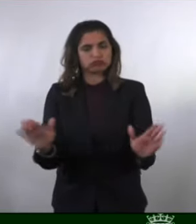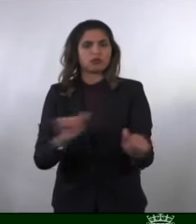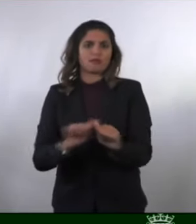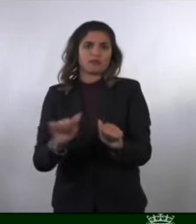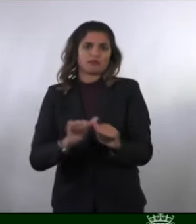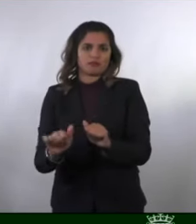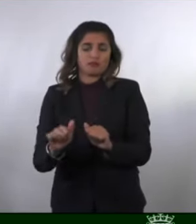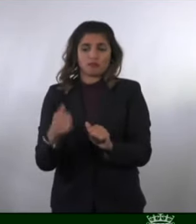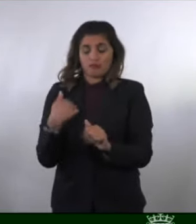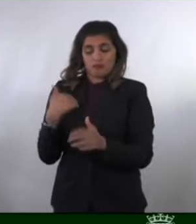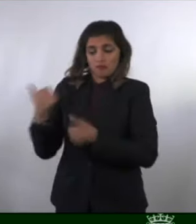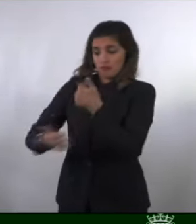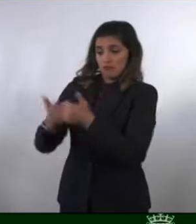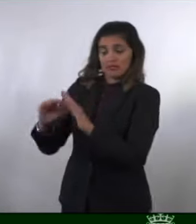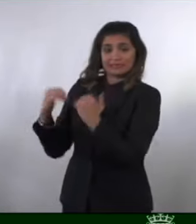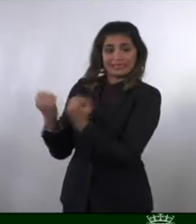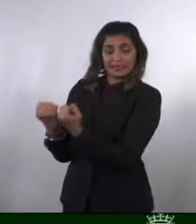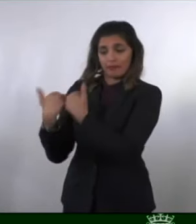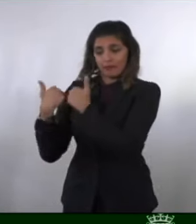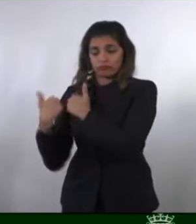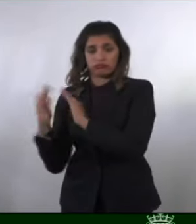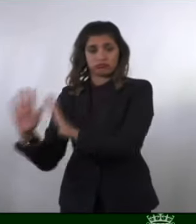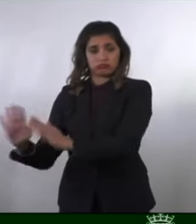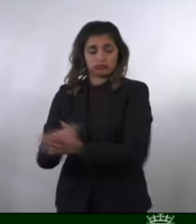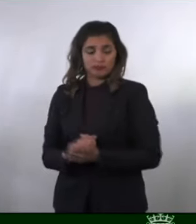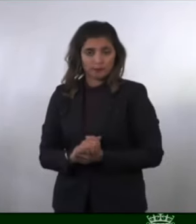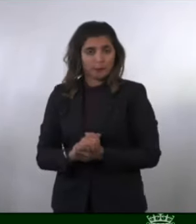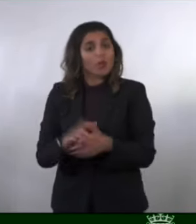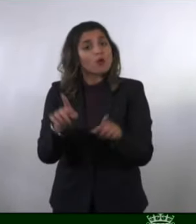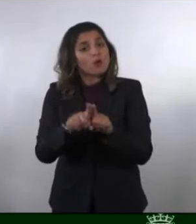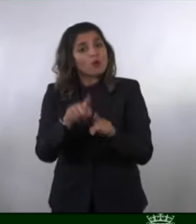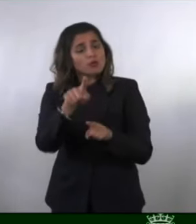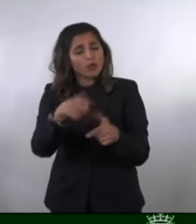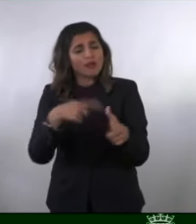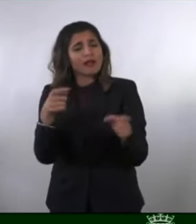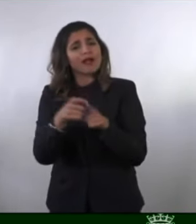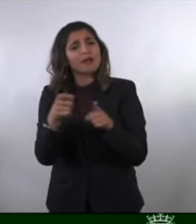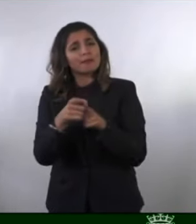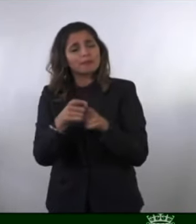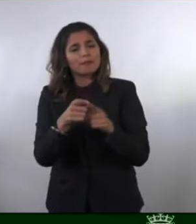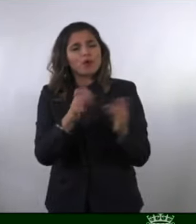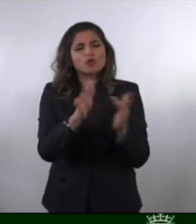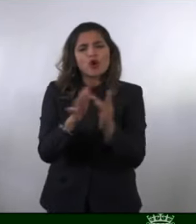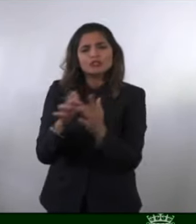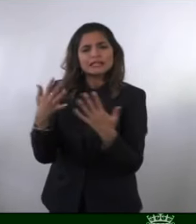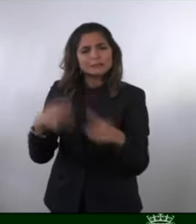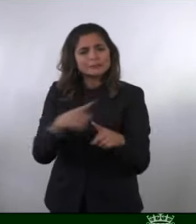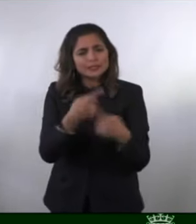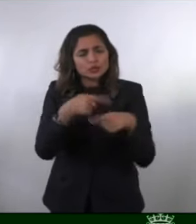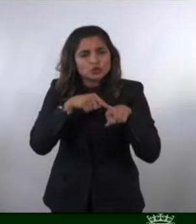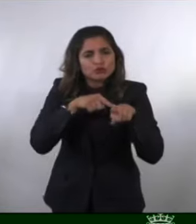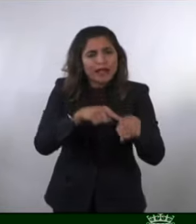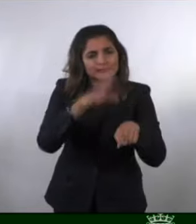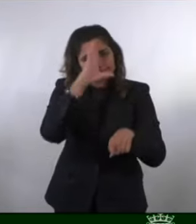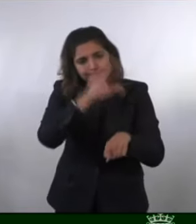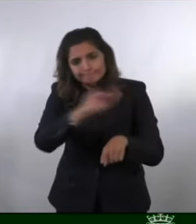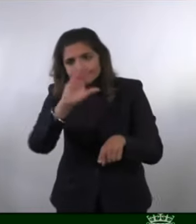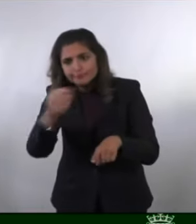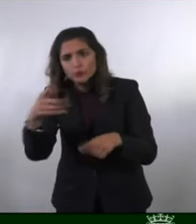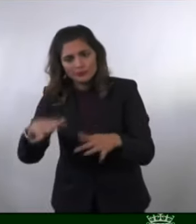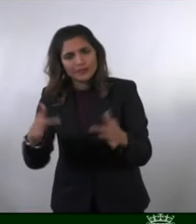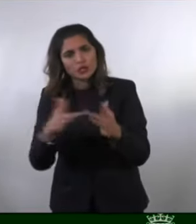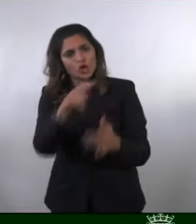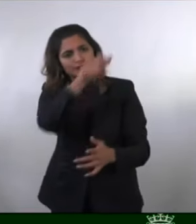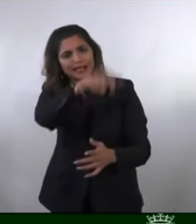team, but the contact tracing is also improving, and I'm really pleased and pay tribute to all those